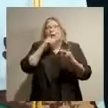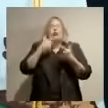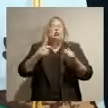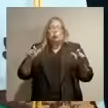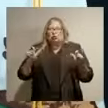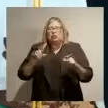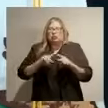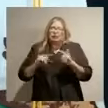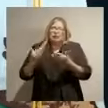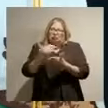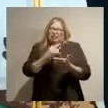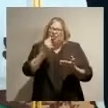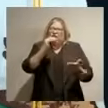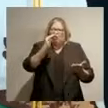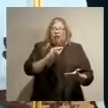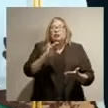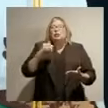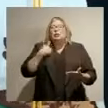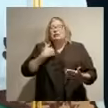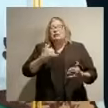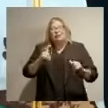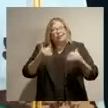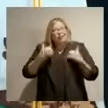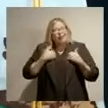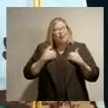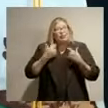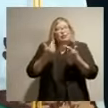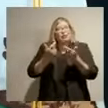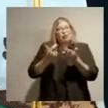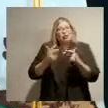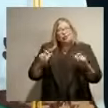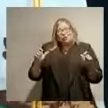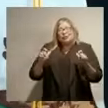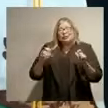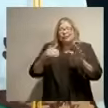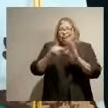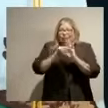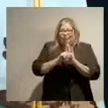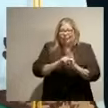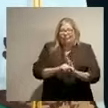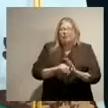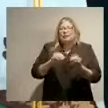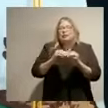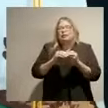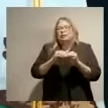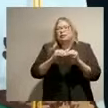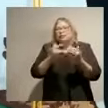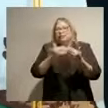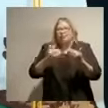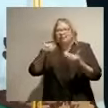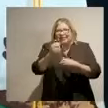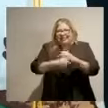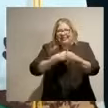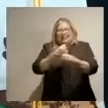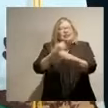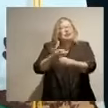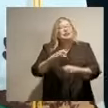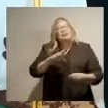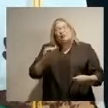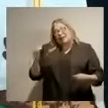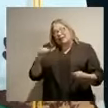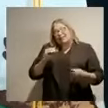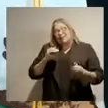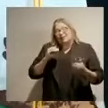and we can see we still have these huge shortfalls in the out years, and giving all of